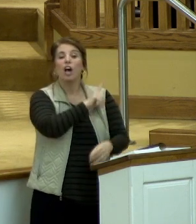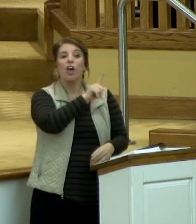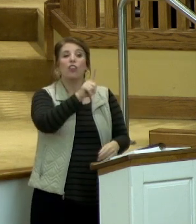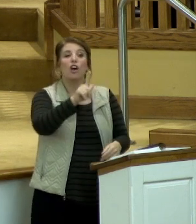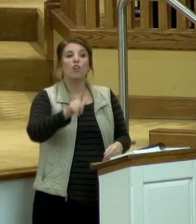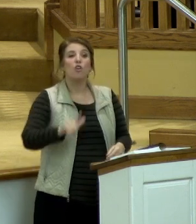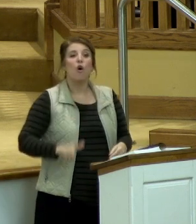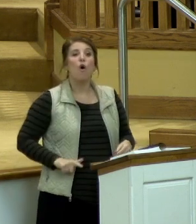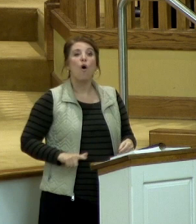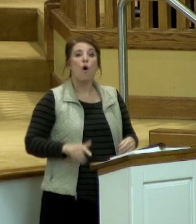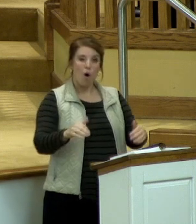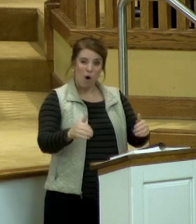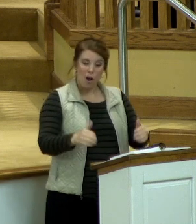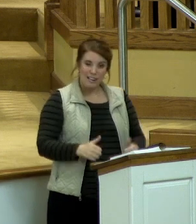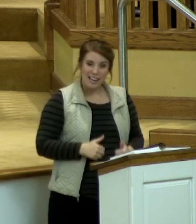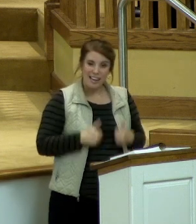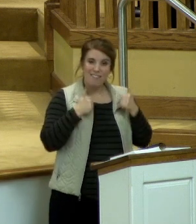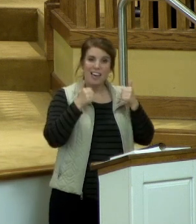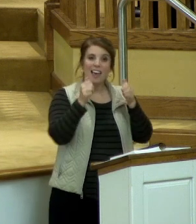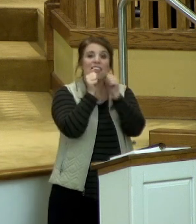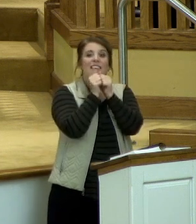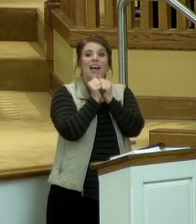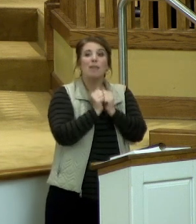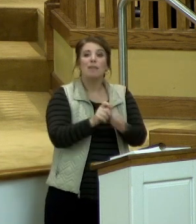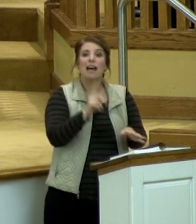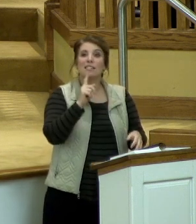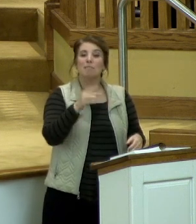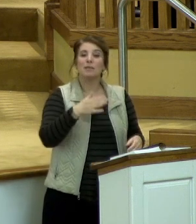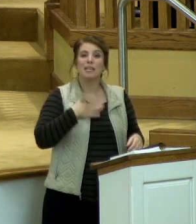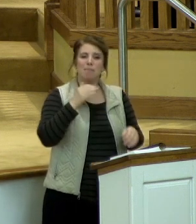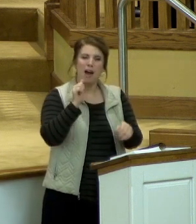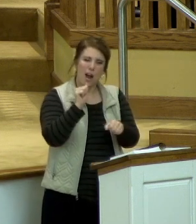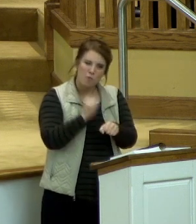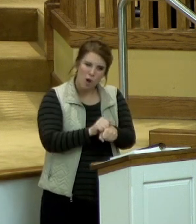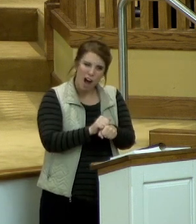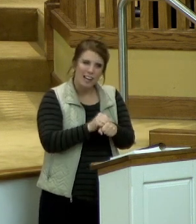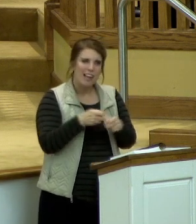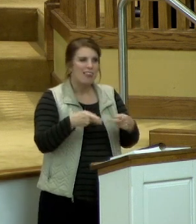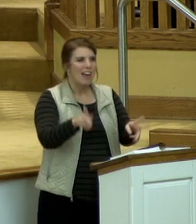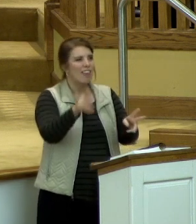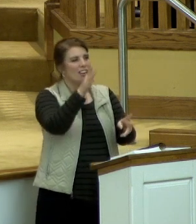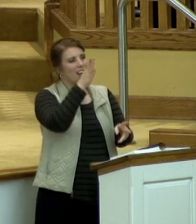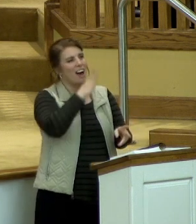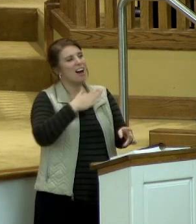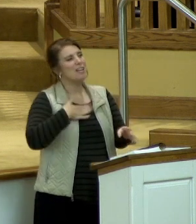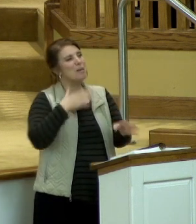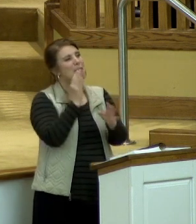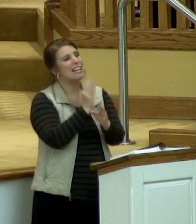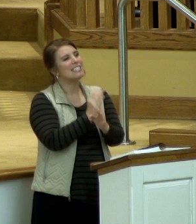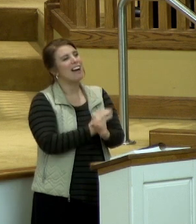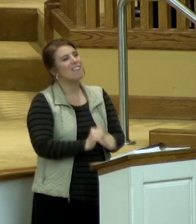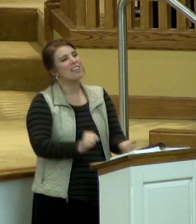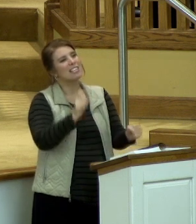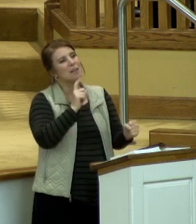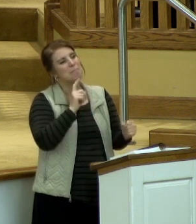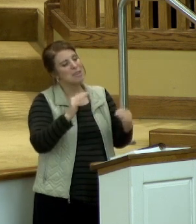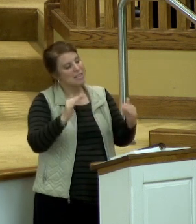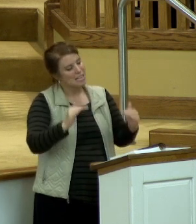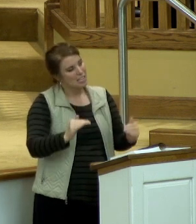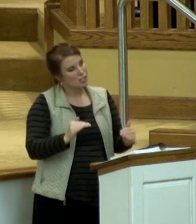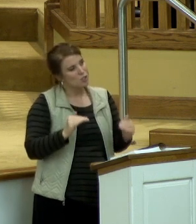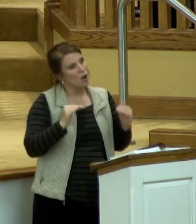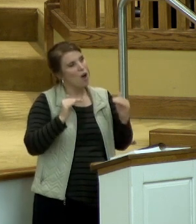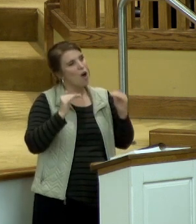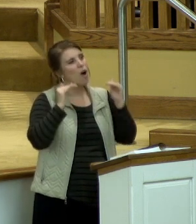exalted. The Lord liveth, and blessed be my rock, and let the God of my salvation be